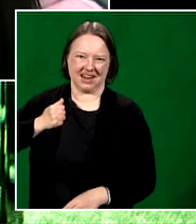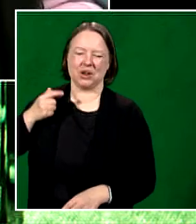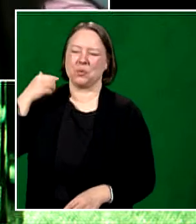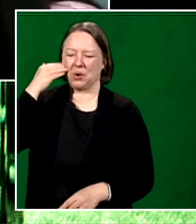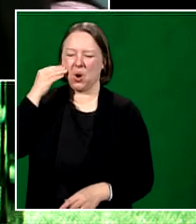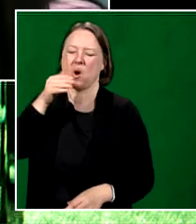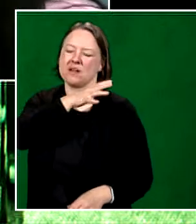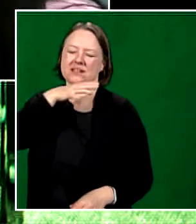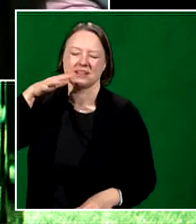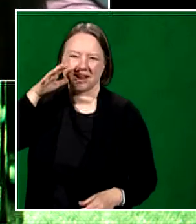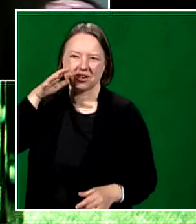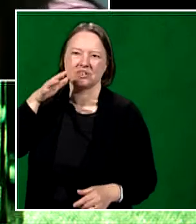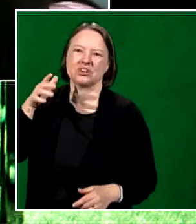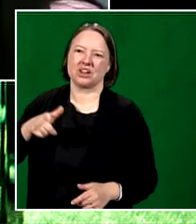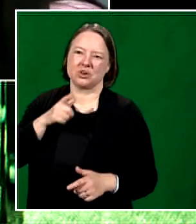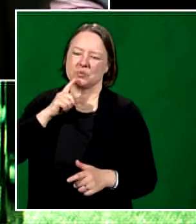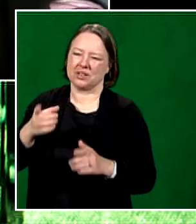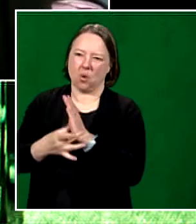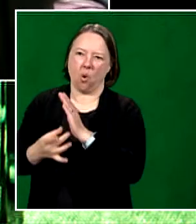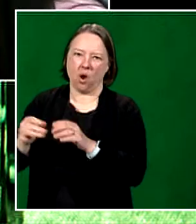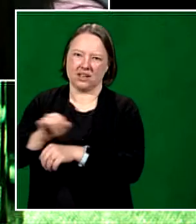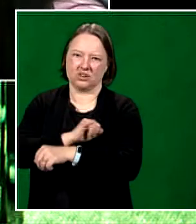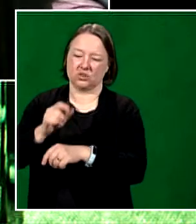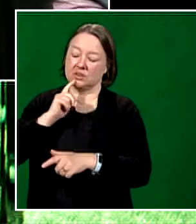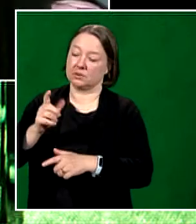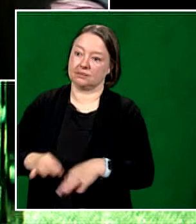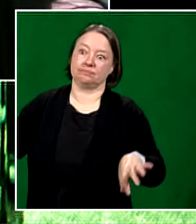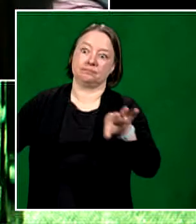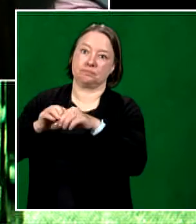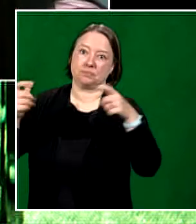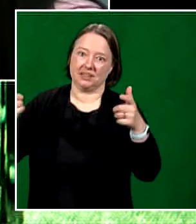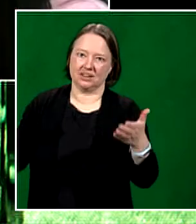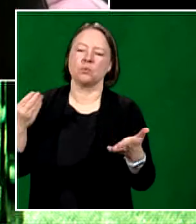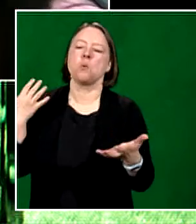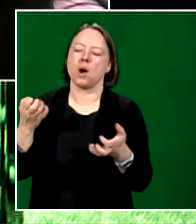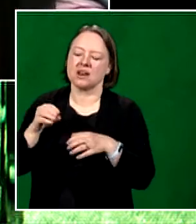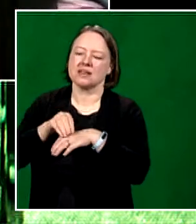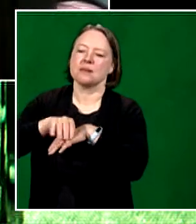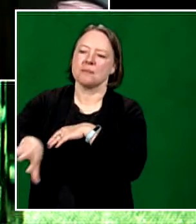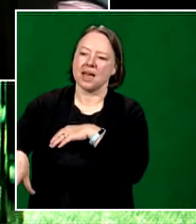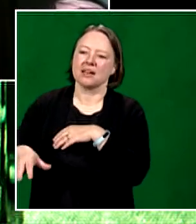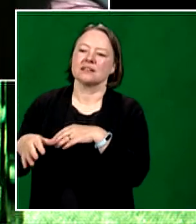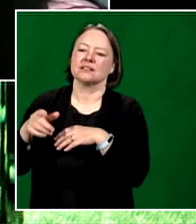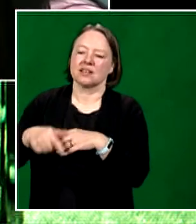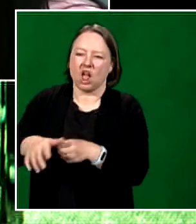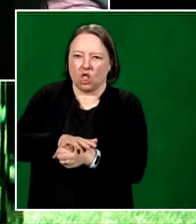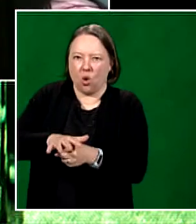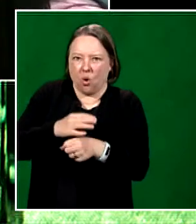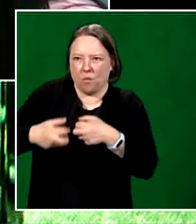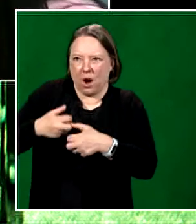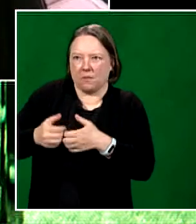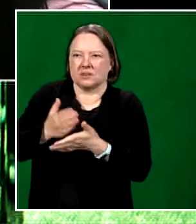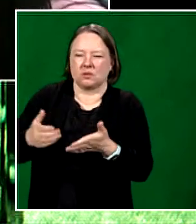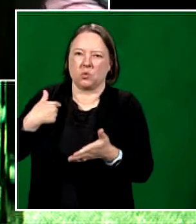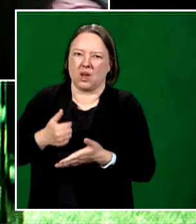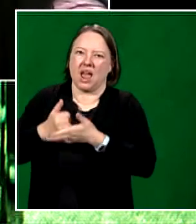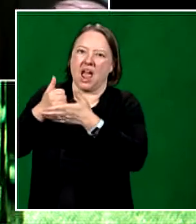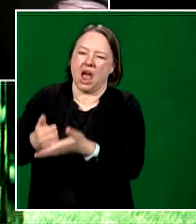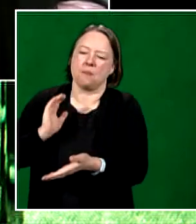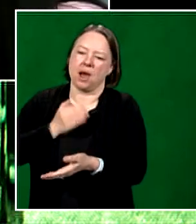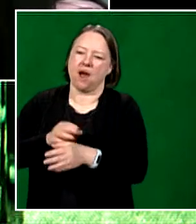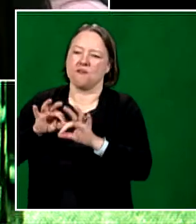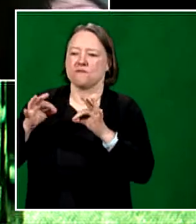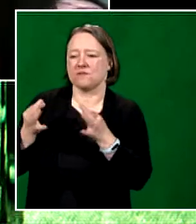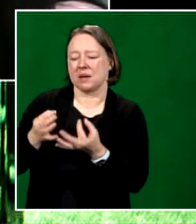and the canola industry is really, really big here. So we wanted to make an impact on a local problem, something that we can help our friends and family